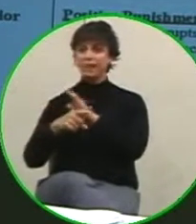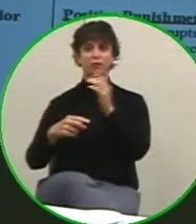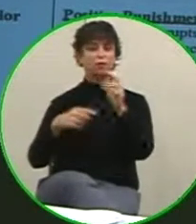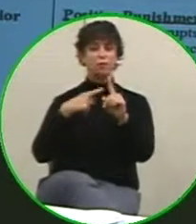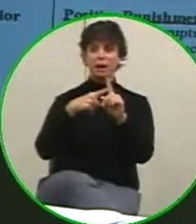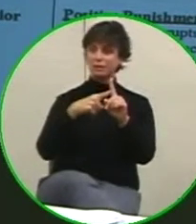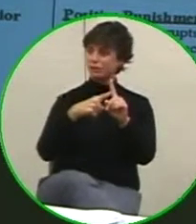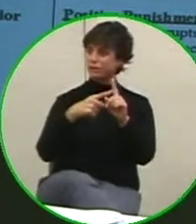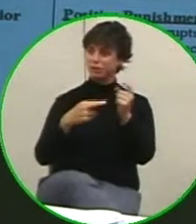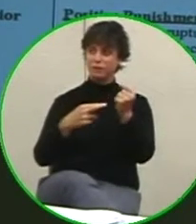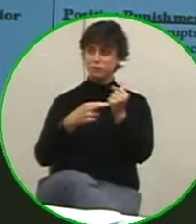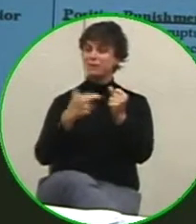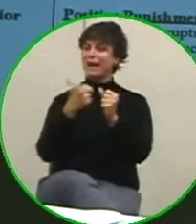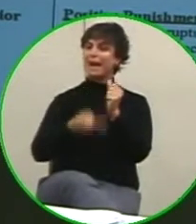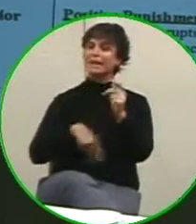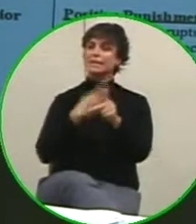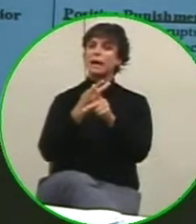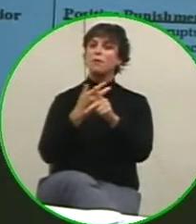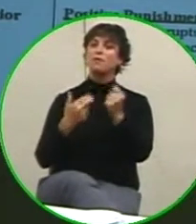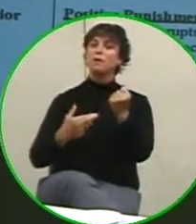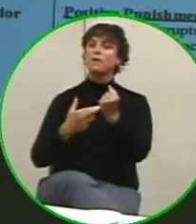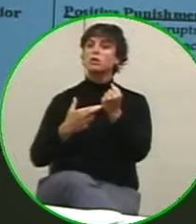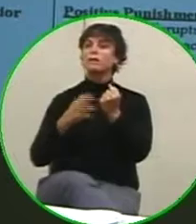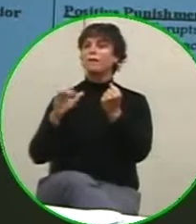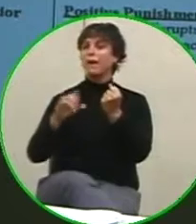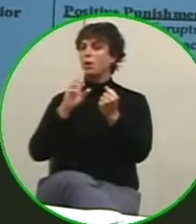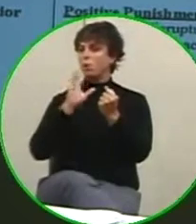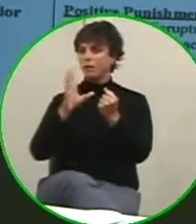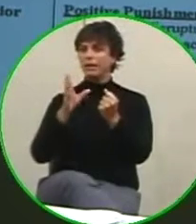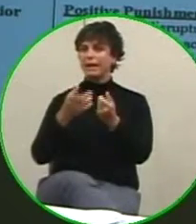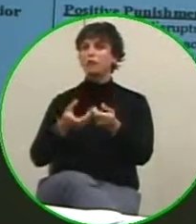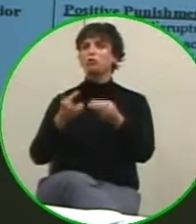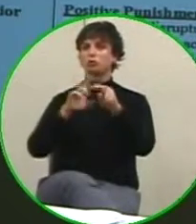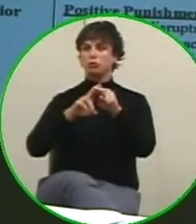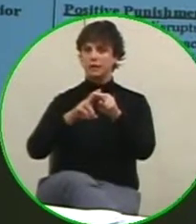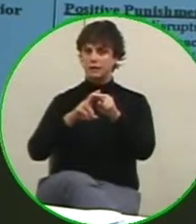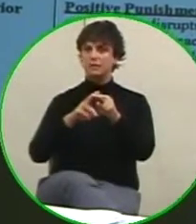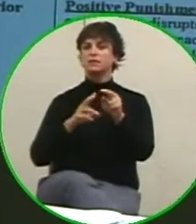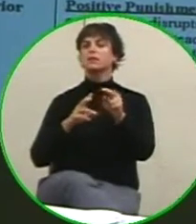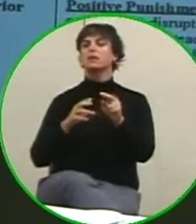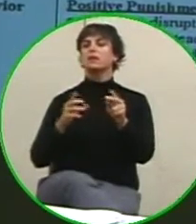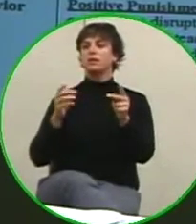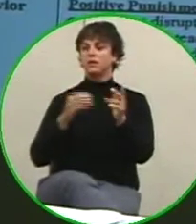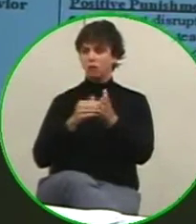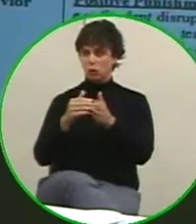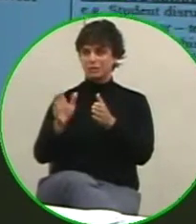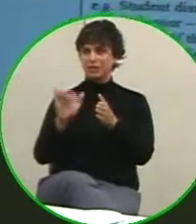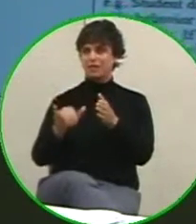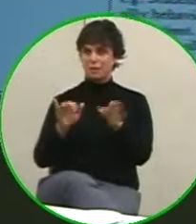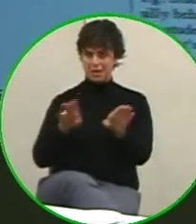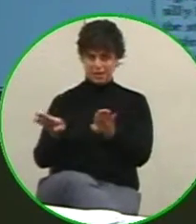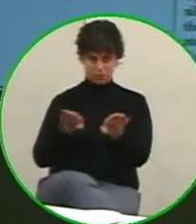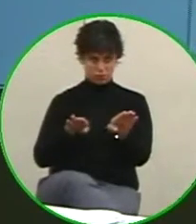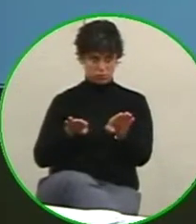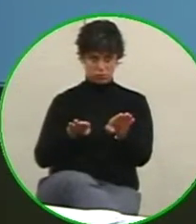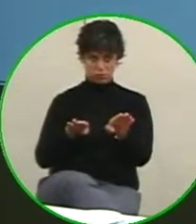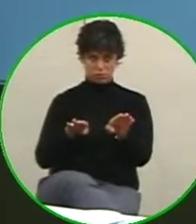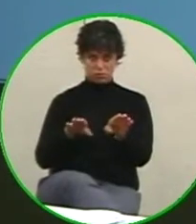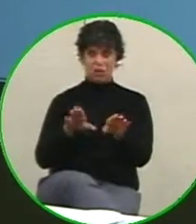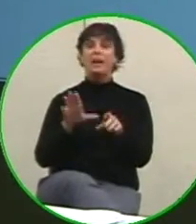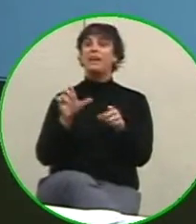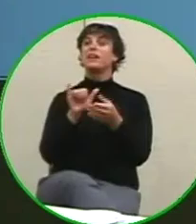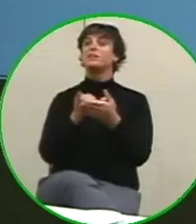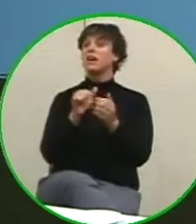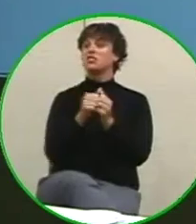reinforcement. Any kind of reinforcement is going to increase the probability or frequency of the behavior. It does it by